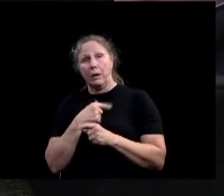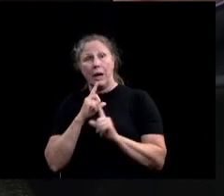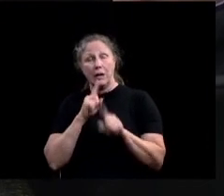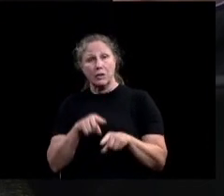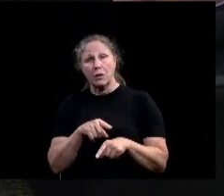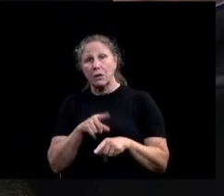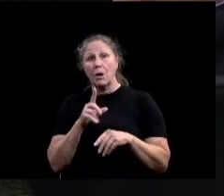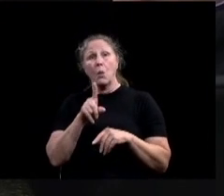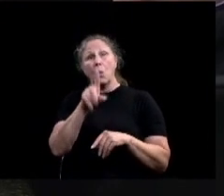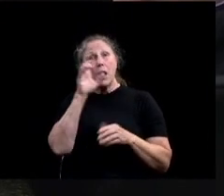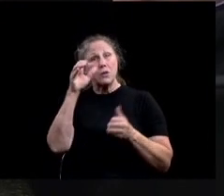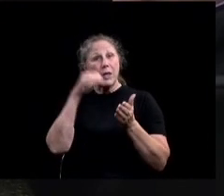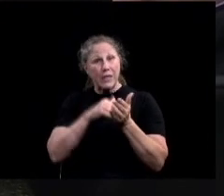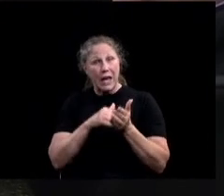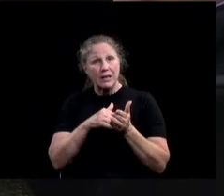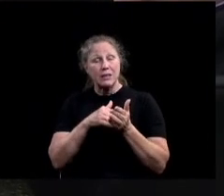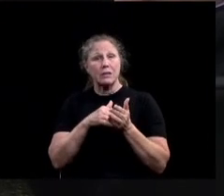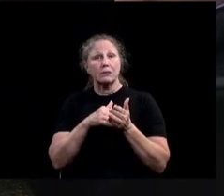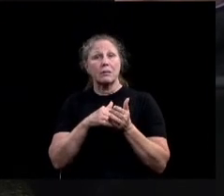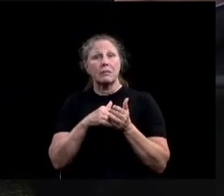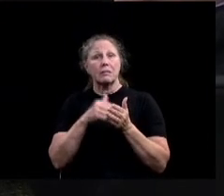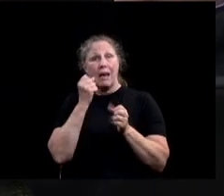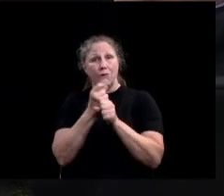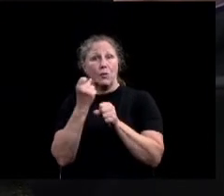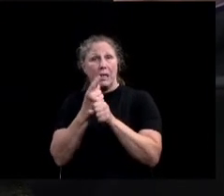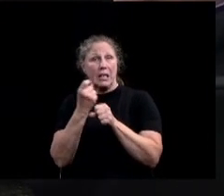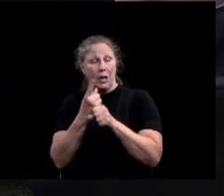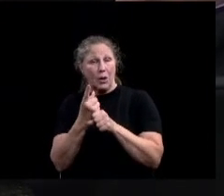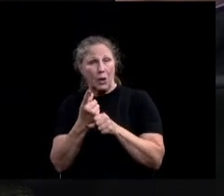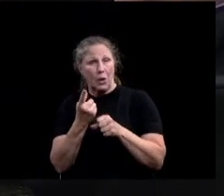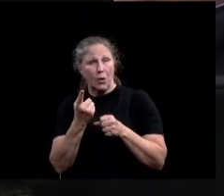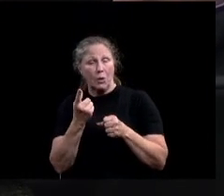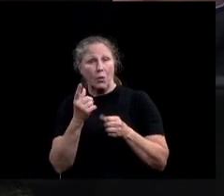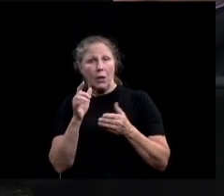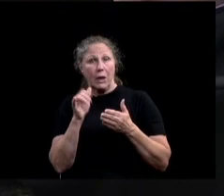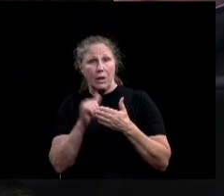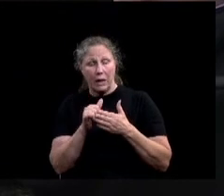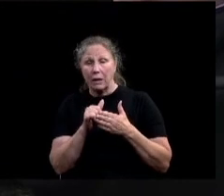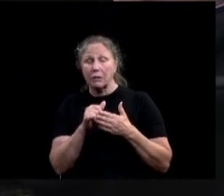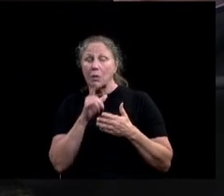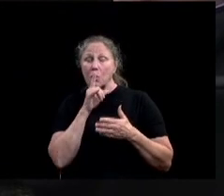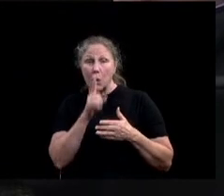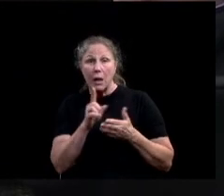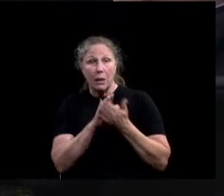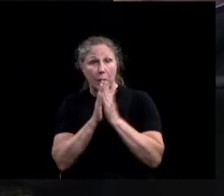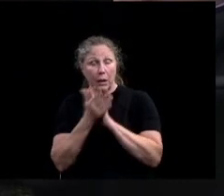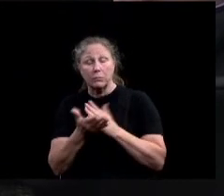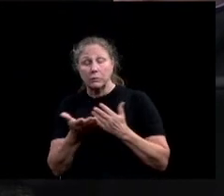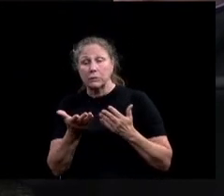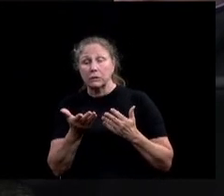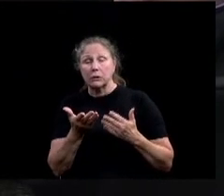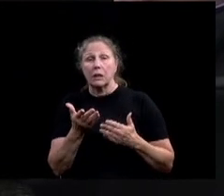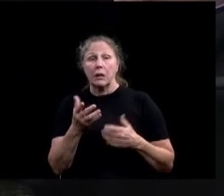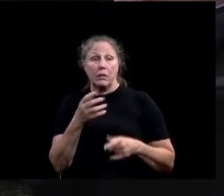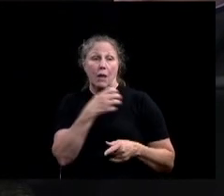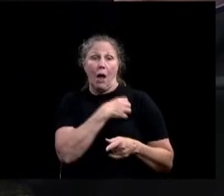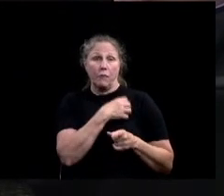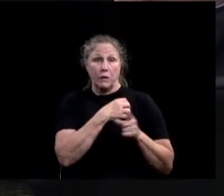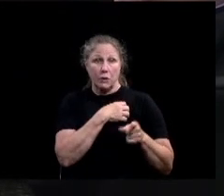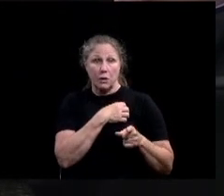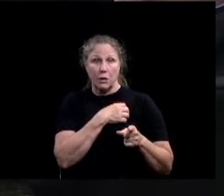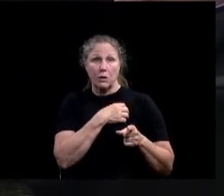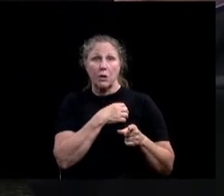year, and that what that really turns out to be is that our officers are patrol officers, particularly, are going call to